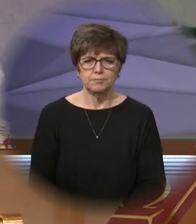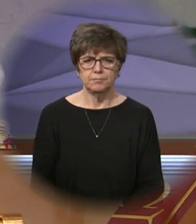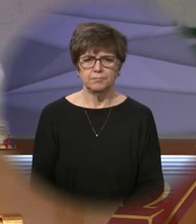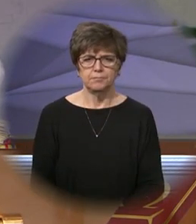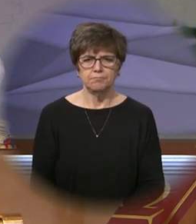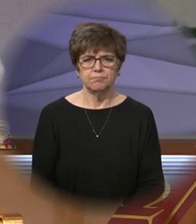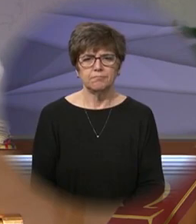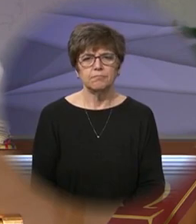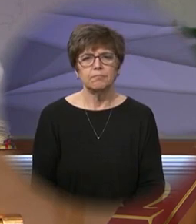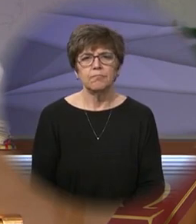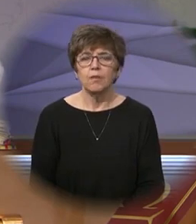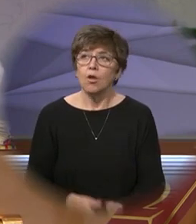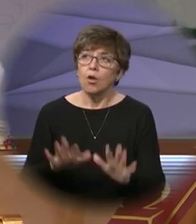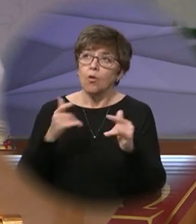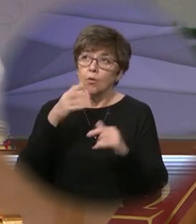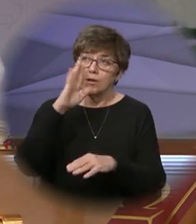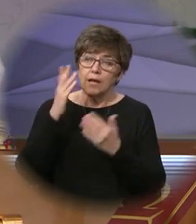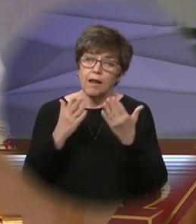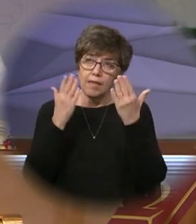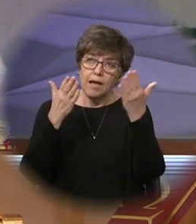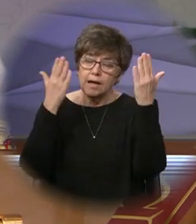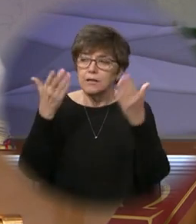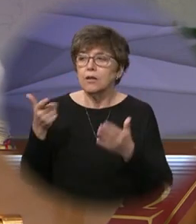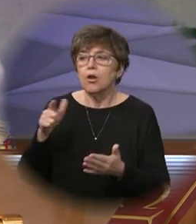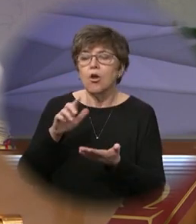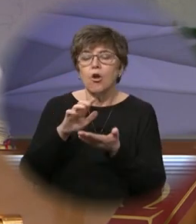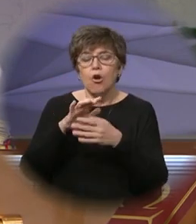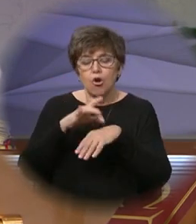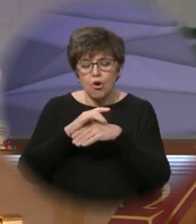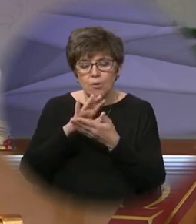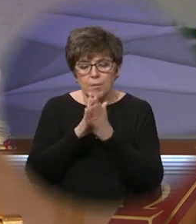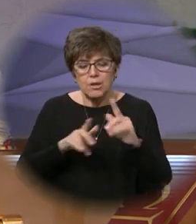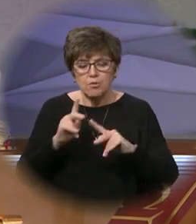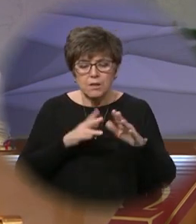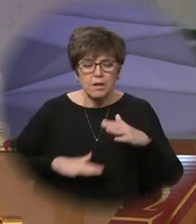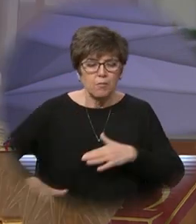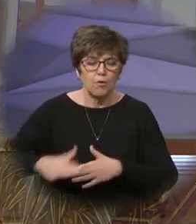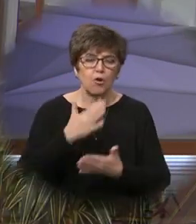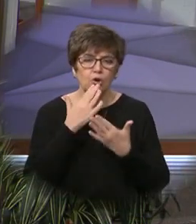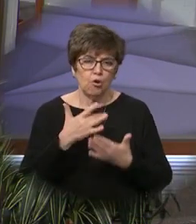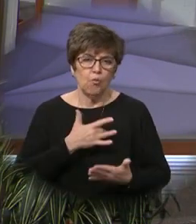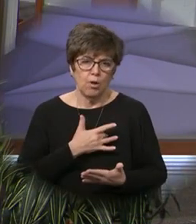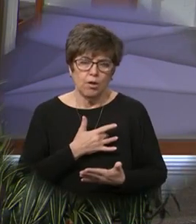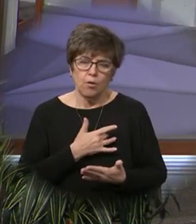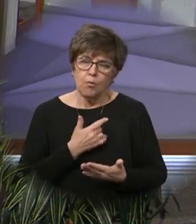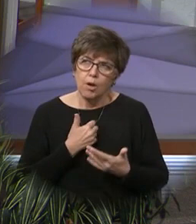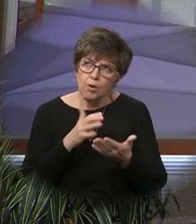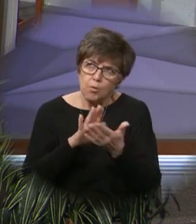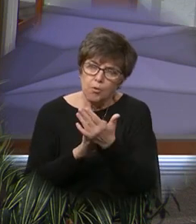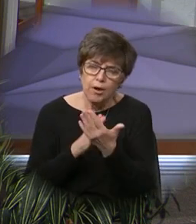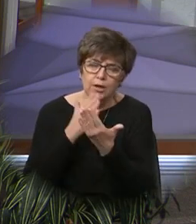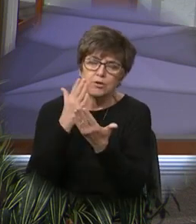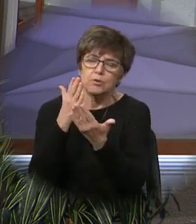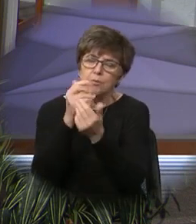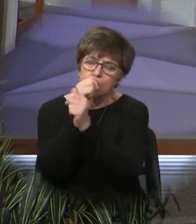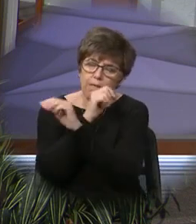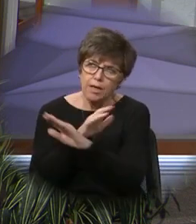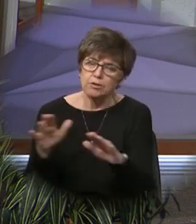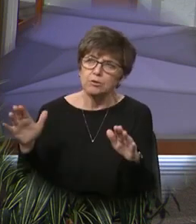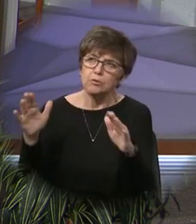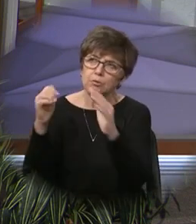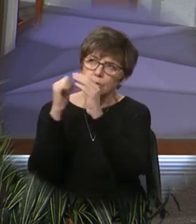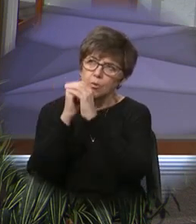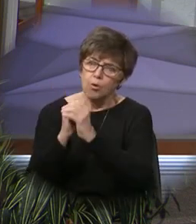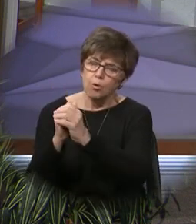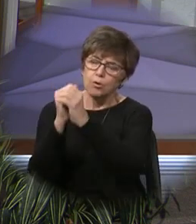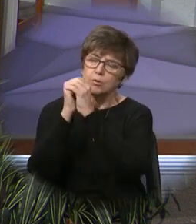Amen. Glory to God in the highest. And on earth, peace to people of good will. We praise you. We bless you.